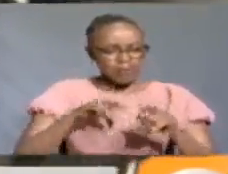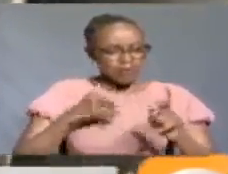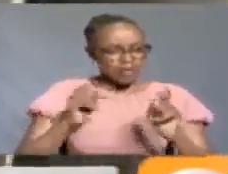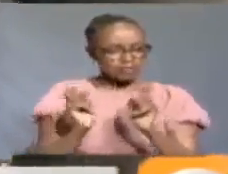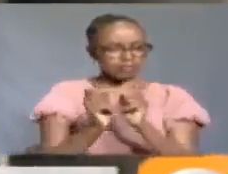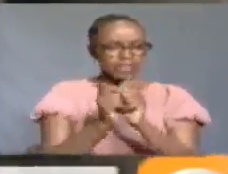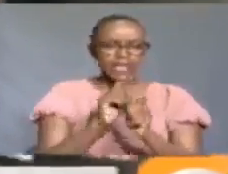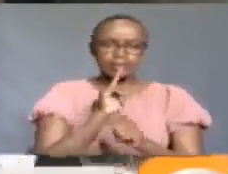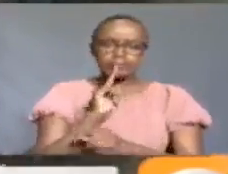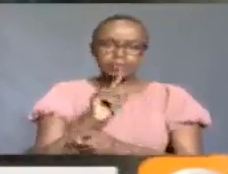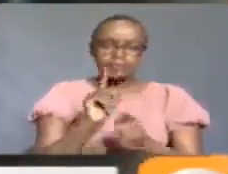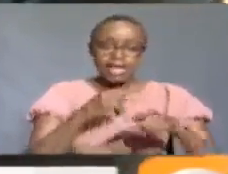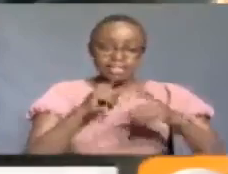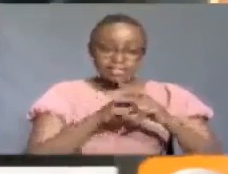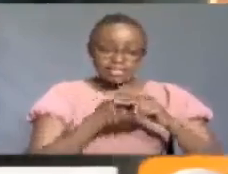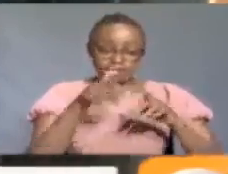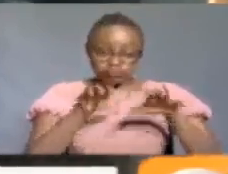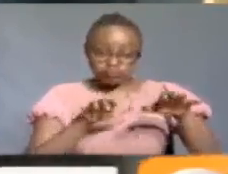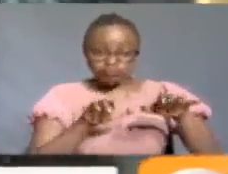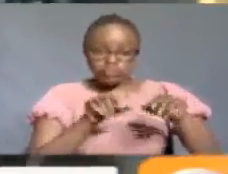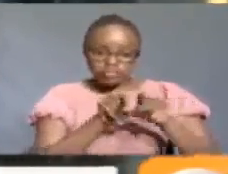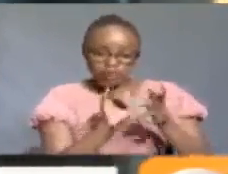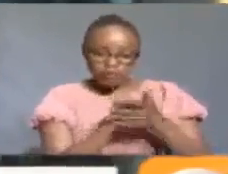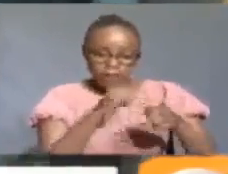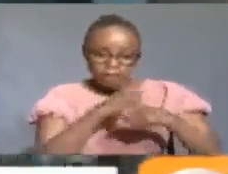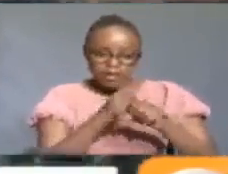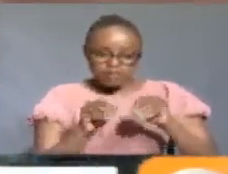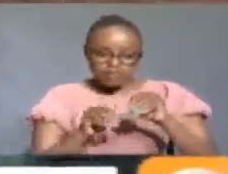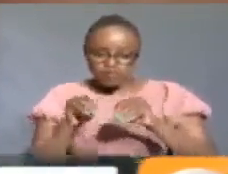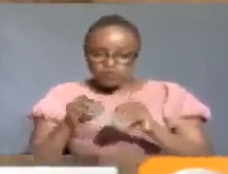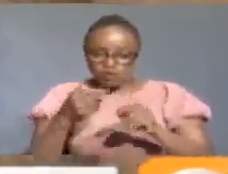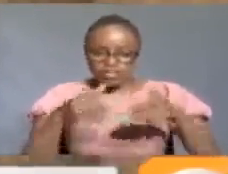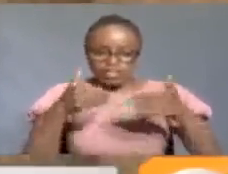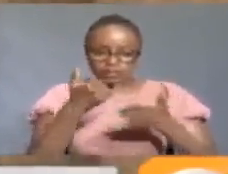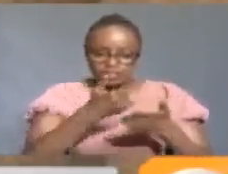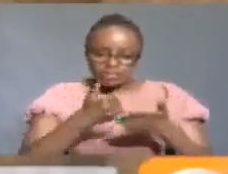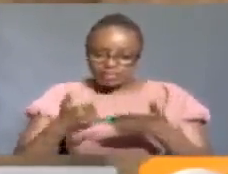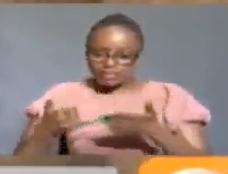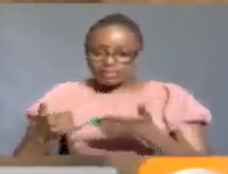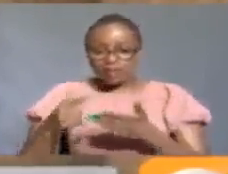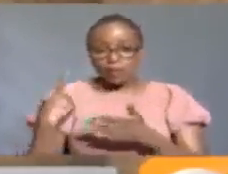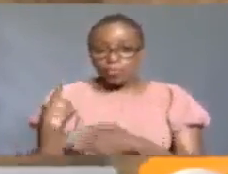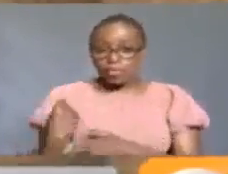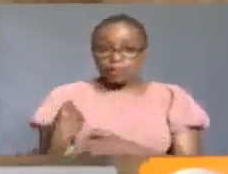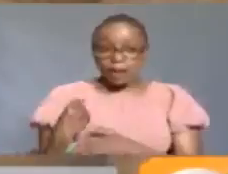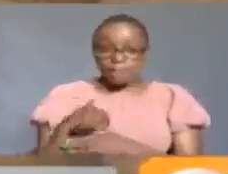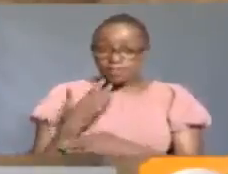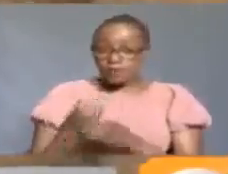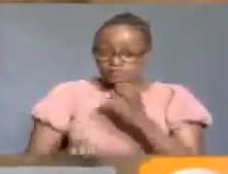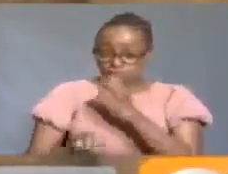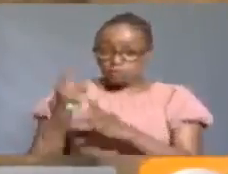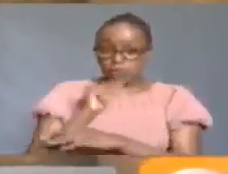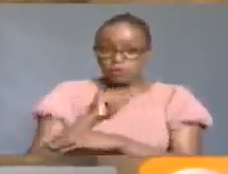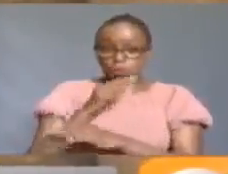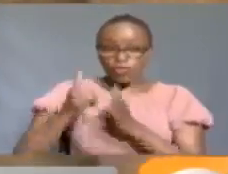much. I started drafting the notes, giving the sketches, till previously I came up